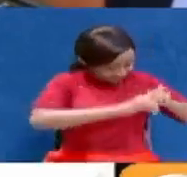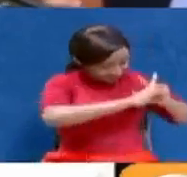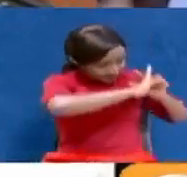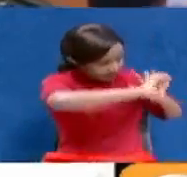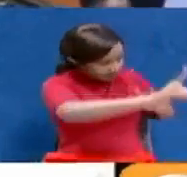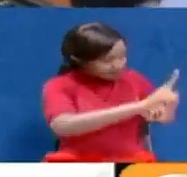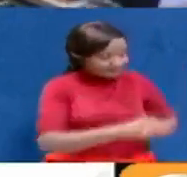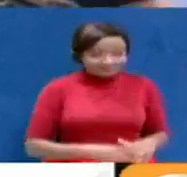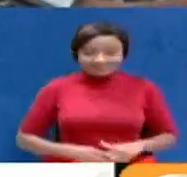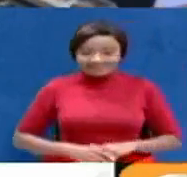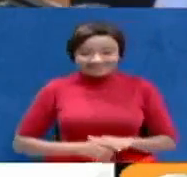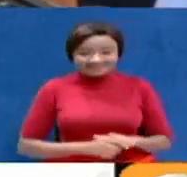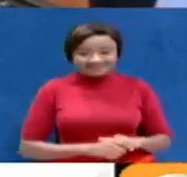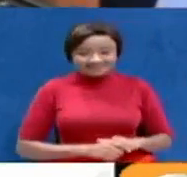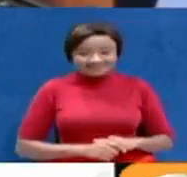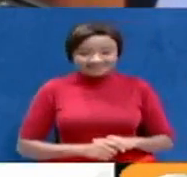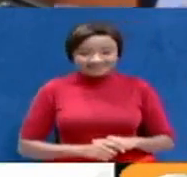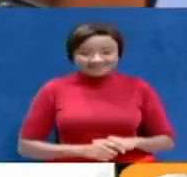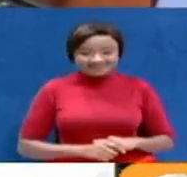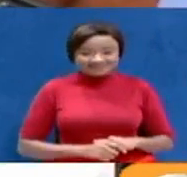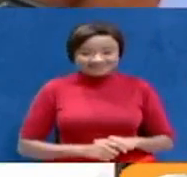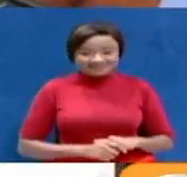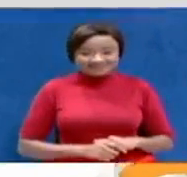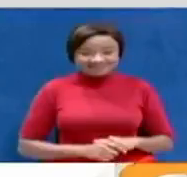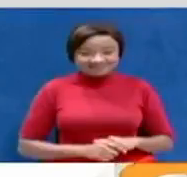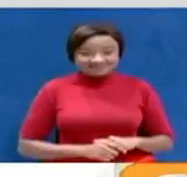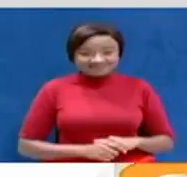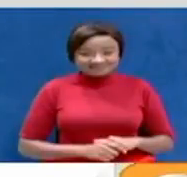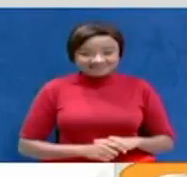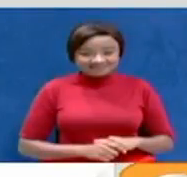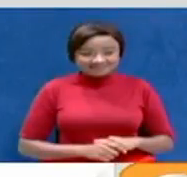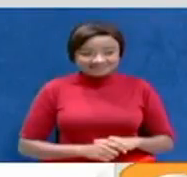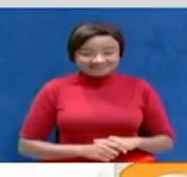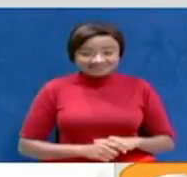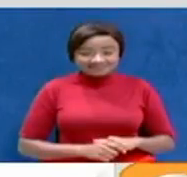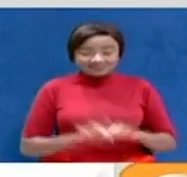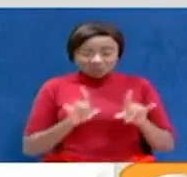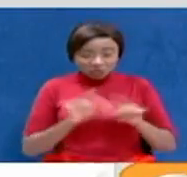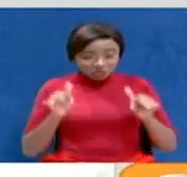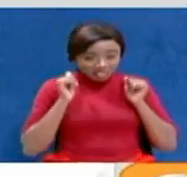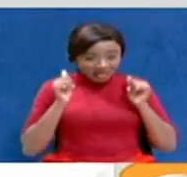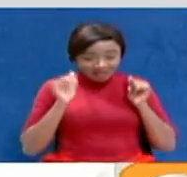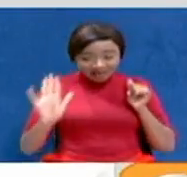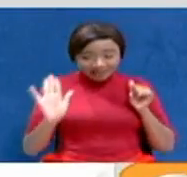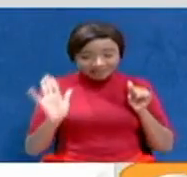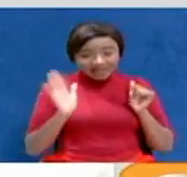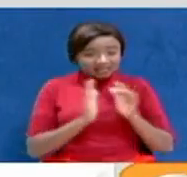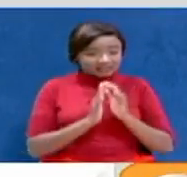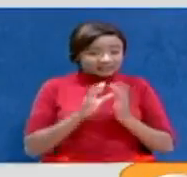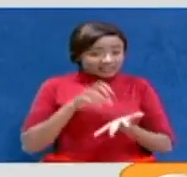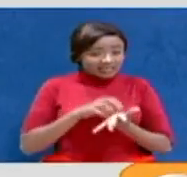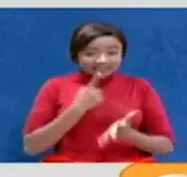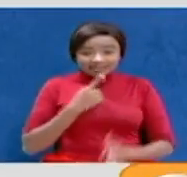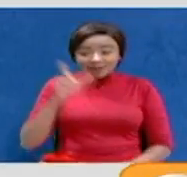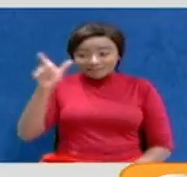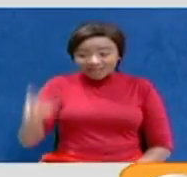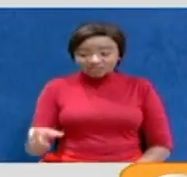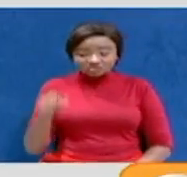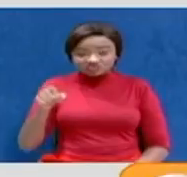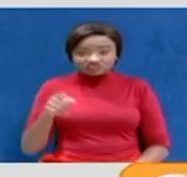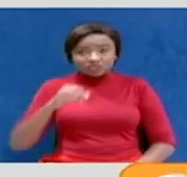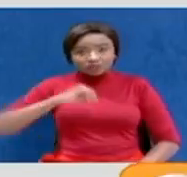know? Just move away from that person. The case in Nyamira, according to Governor John Nyagarama, was an individual who traveled